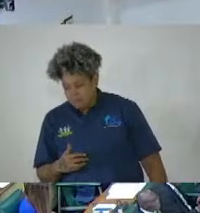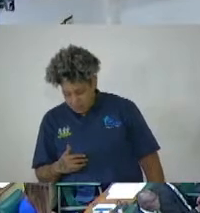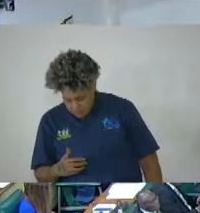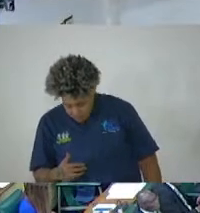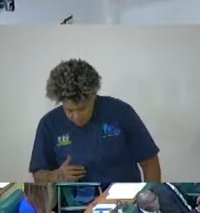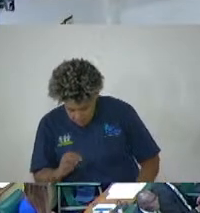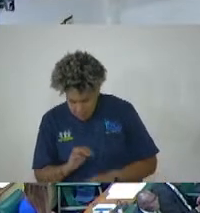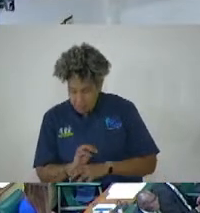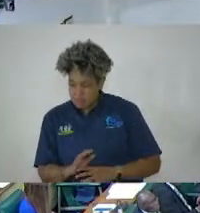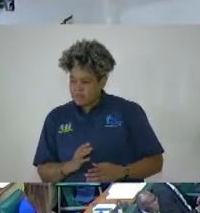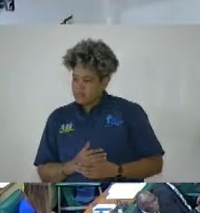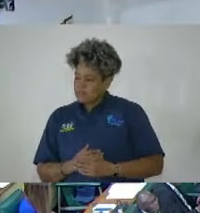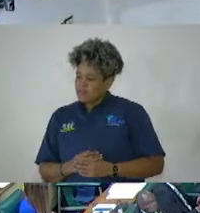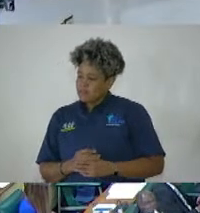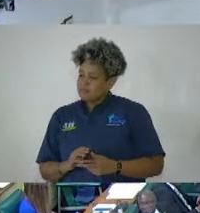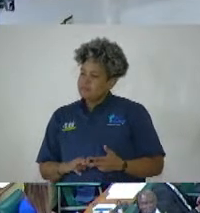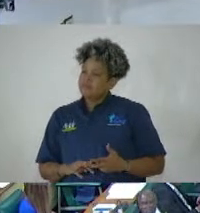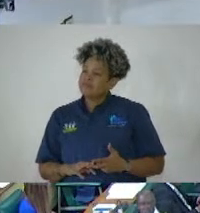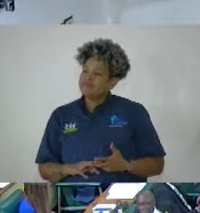Minister.